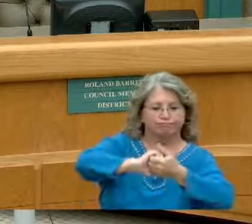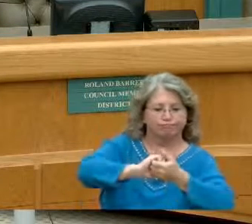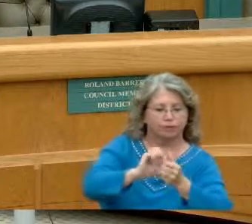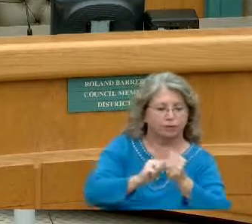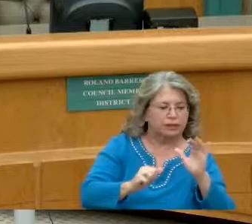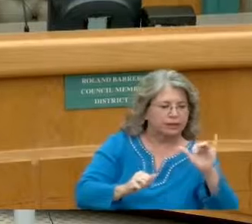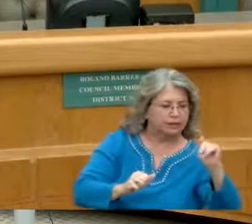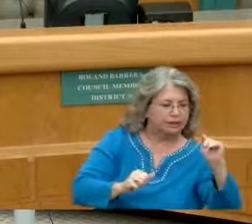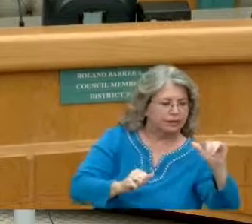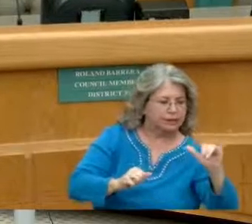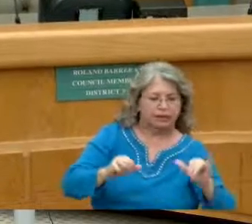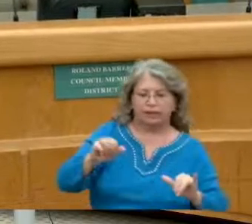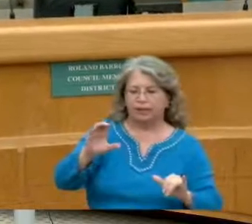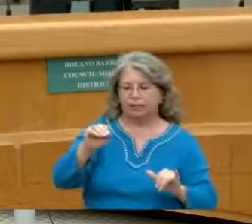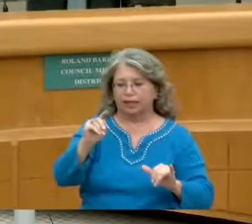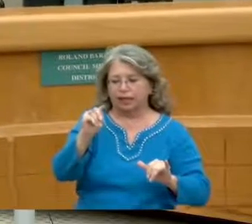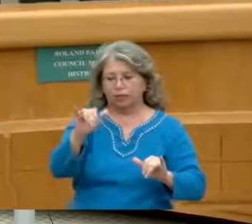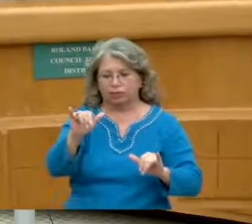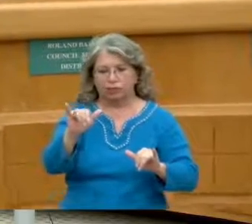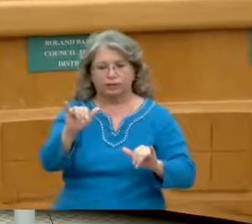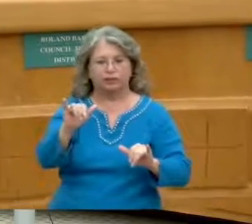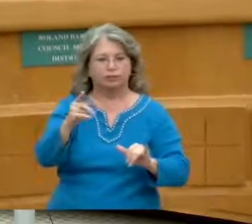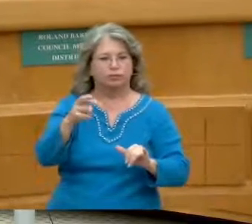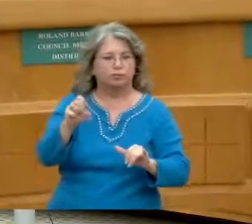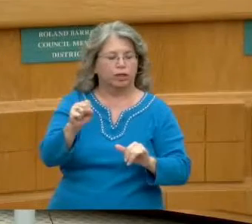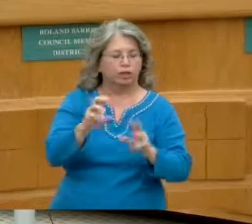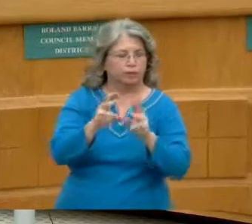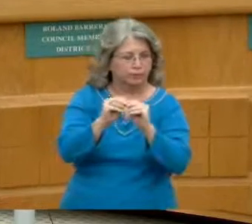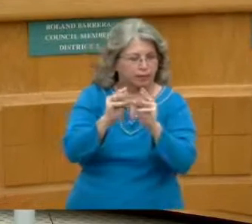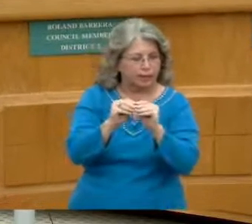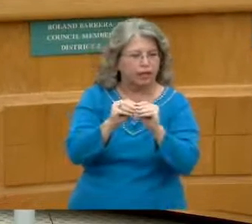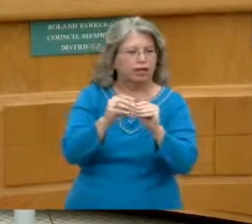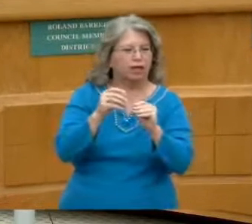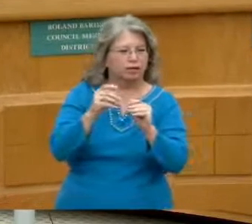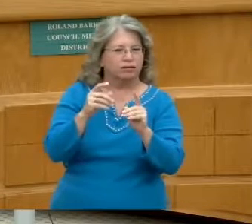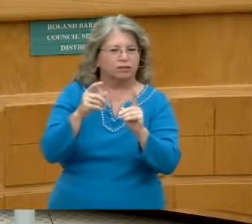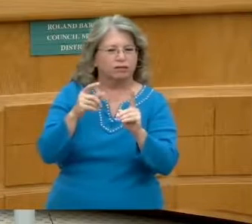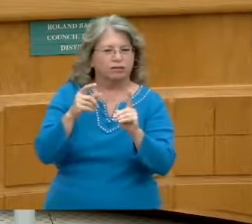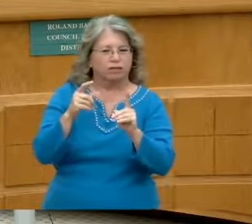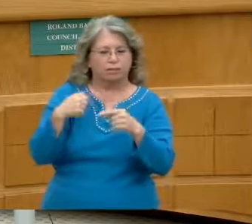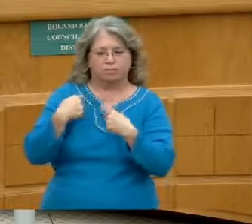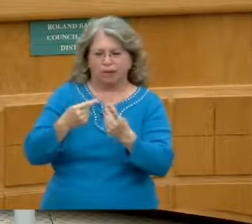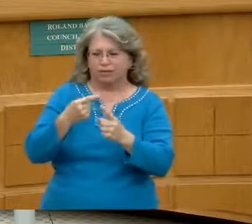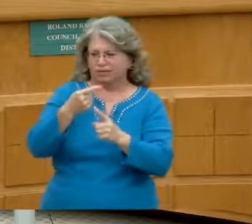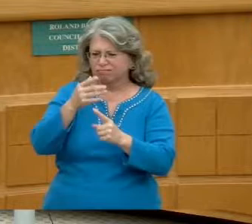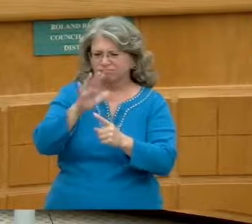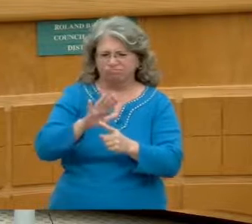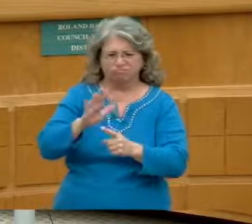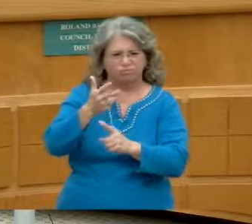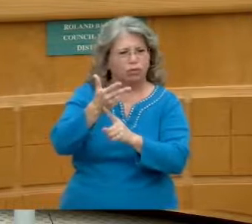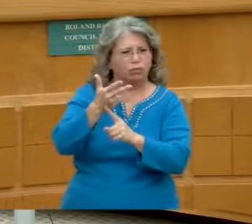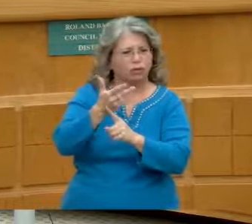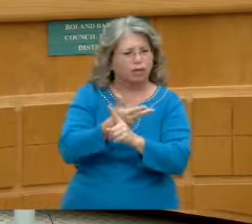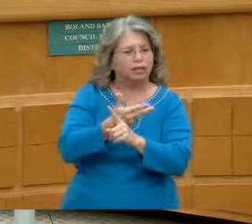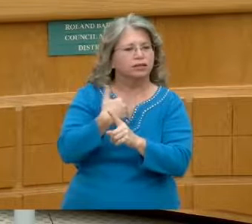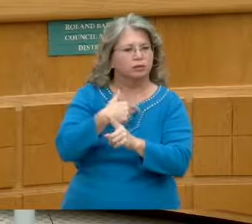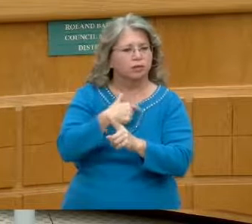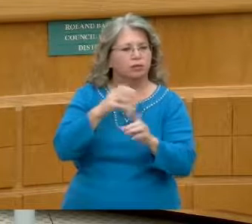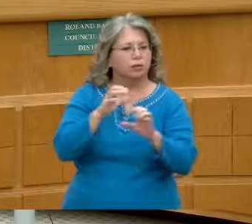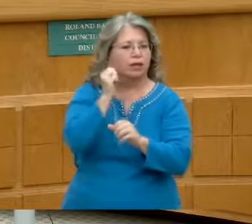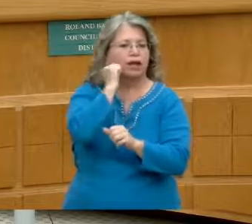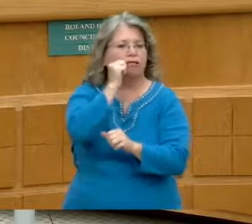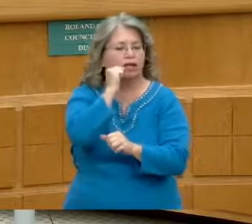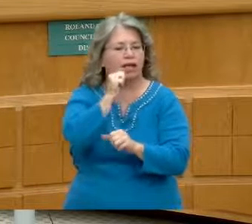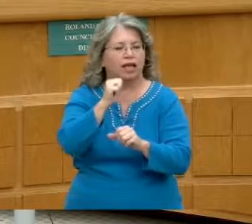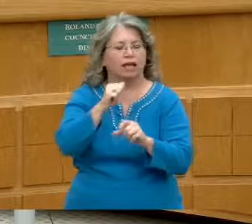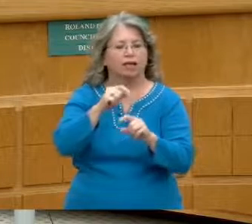Christi press briefing on COVID-19, and we had been doing these every day for the past 3 months or so. We've reduced the format,